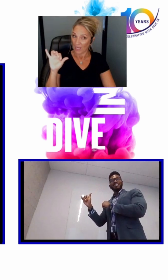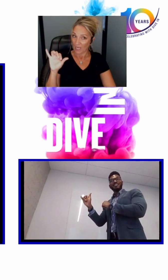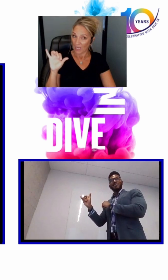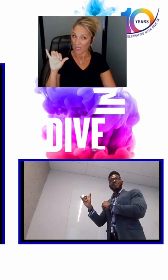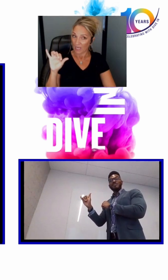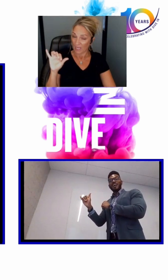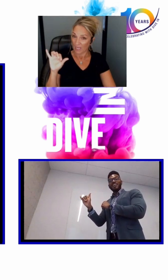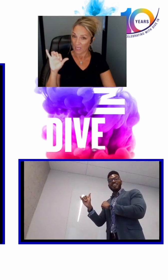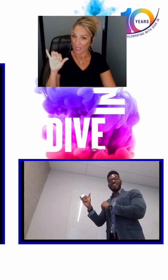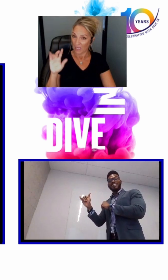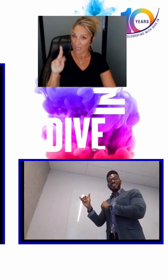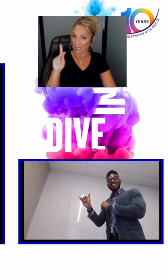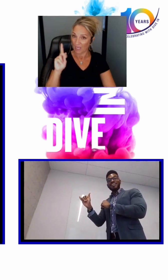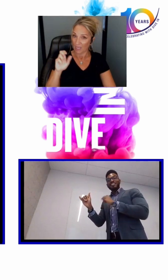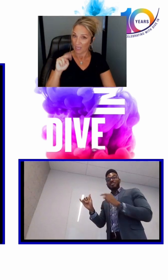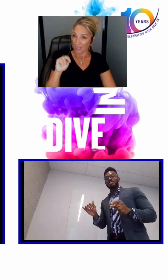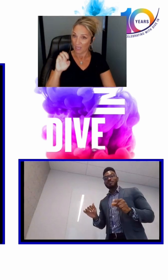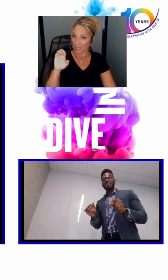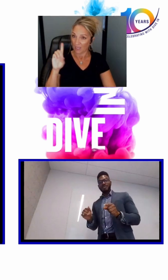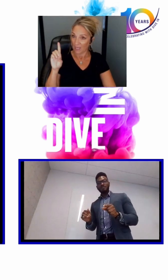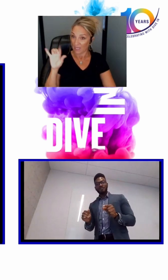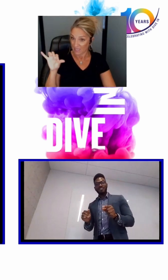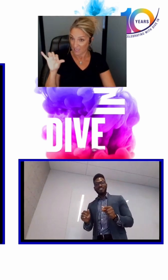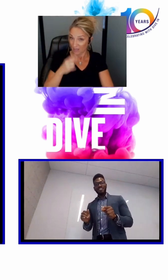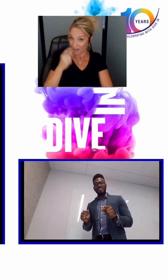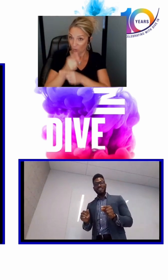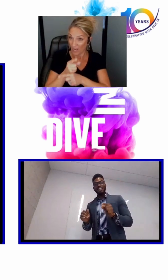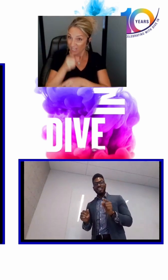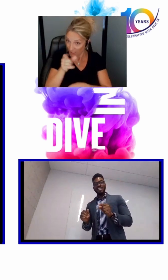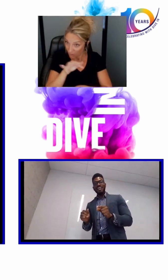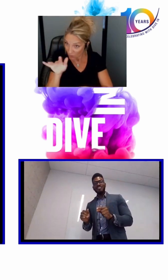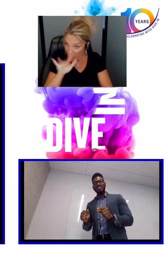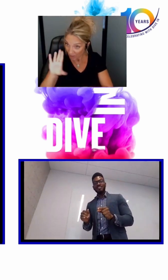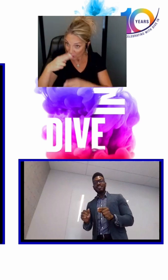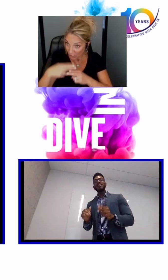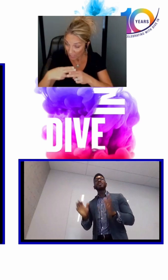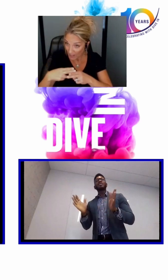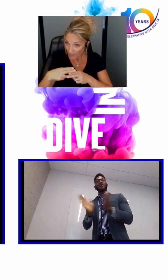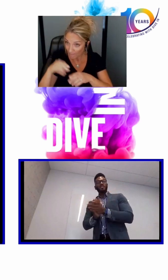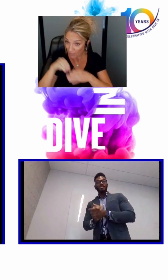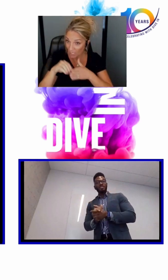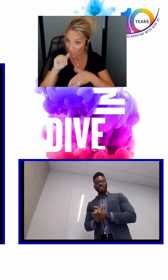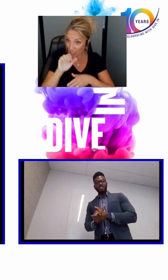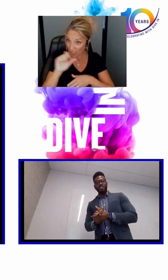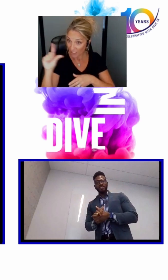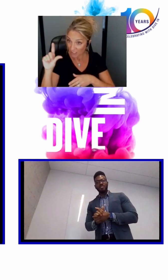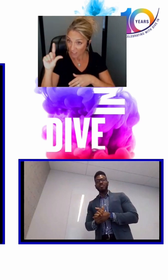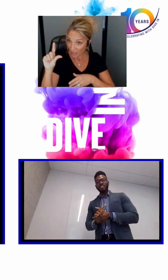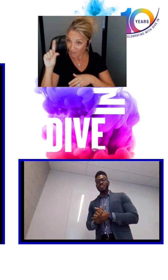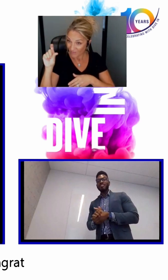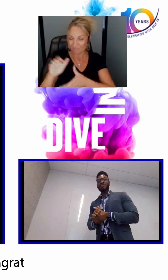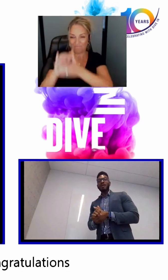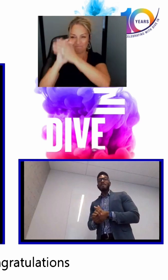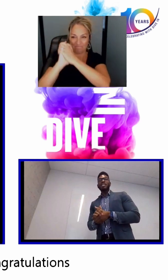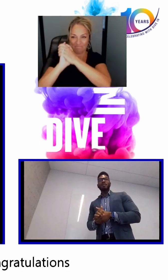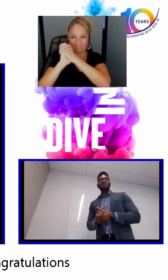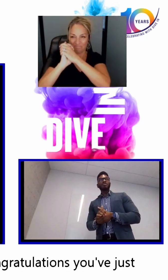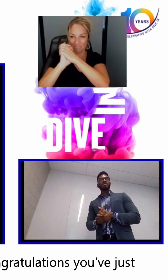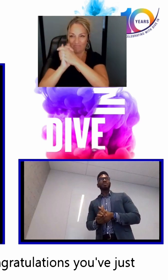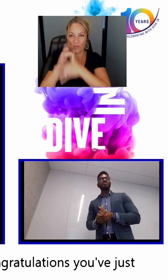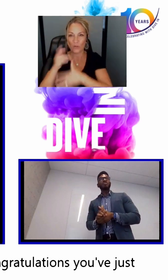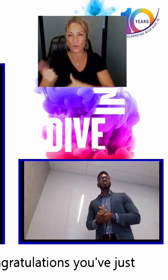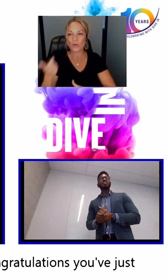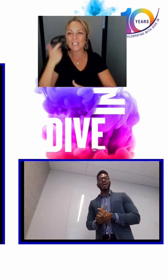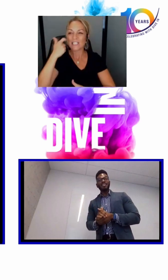Kennedy, right? Did you spell your name in ASL? Congratulations. You've just been